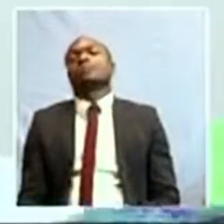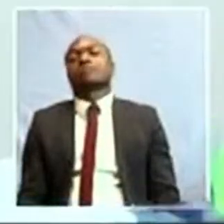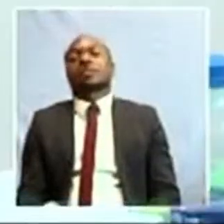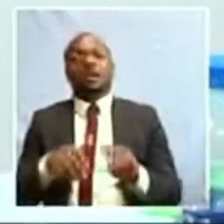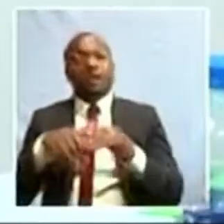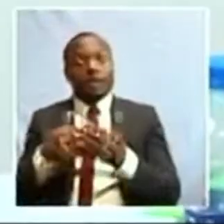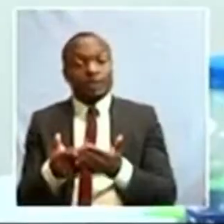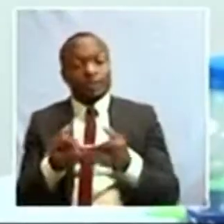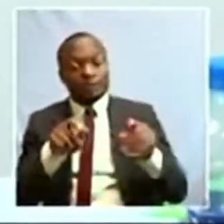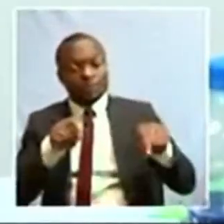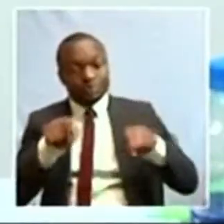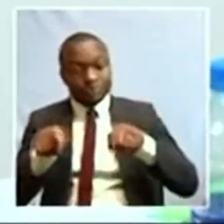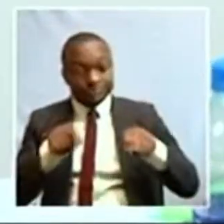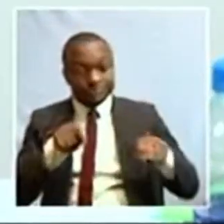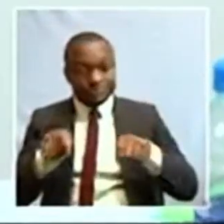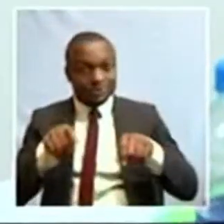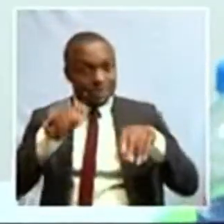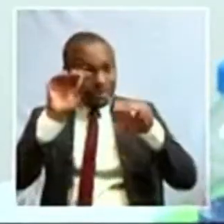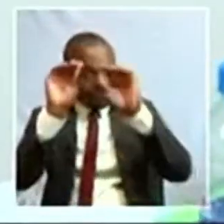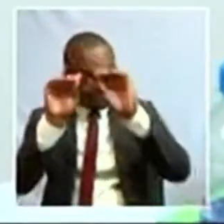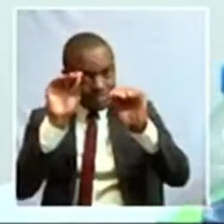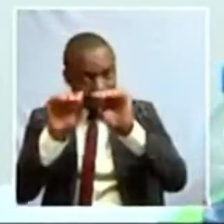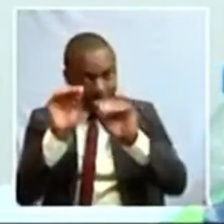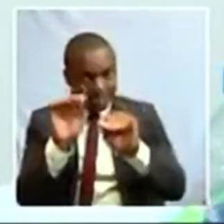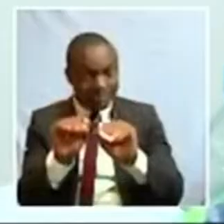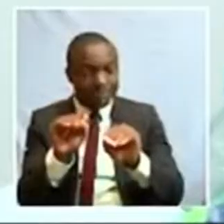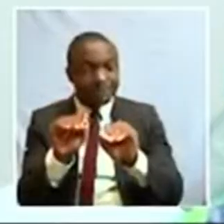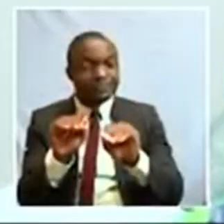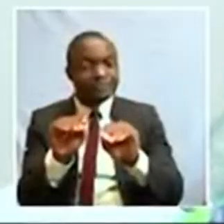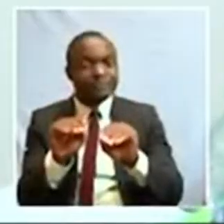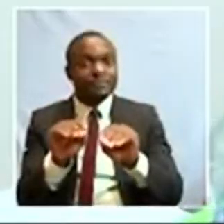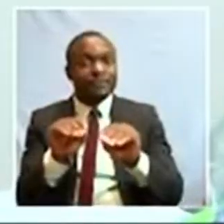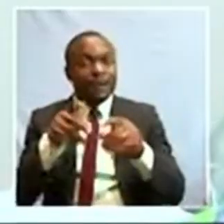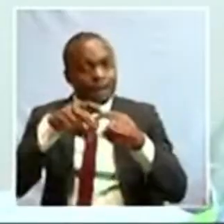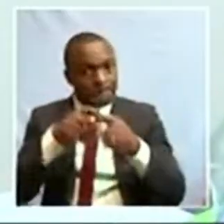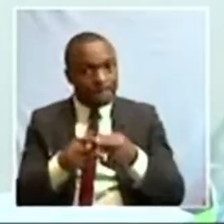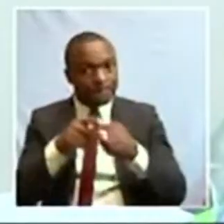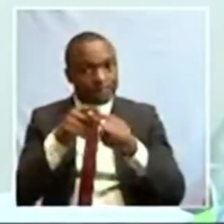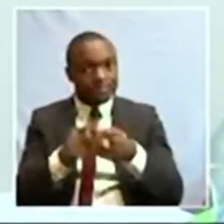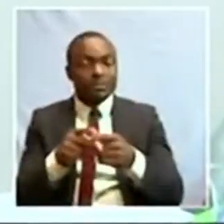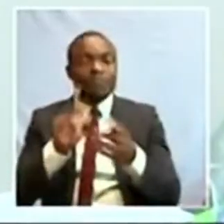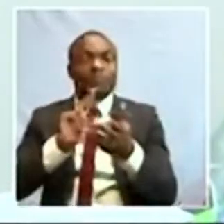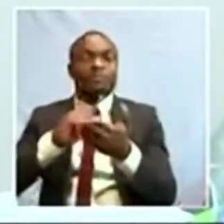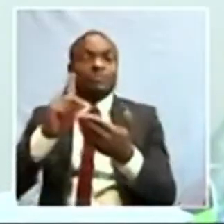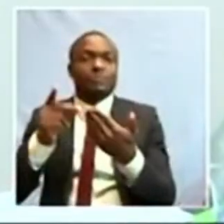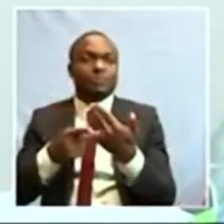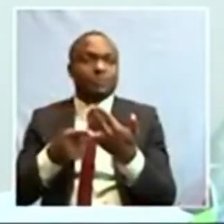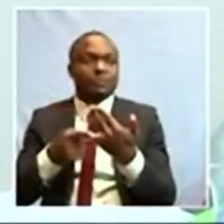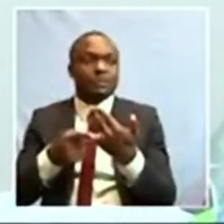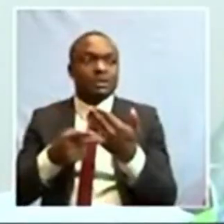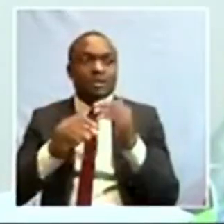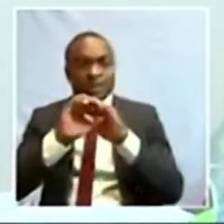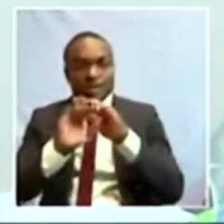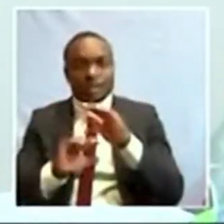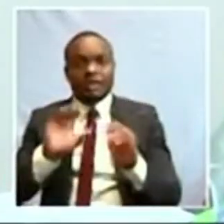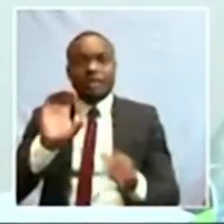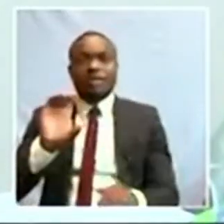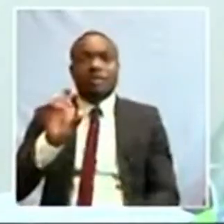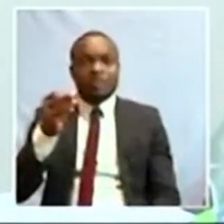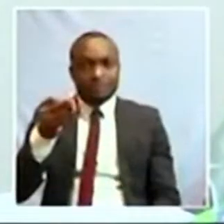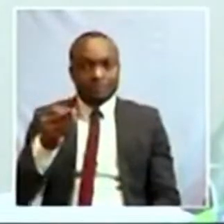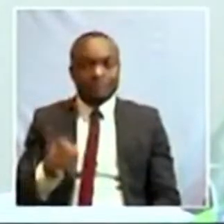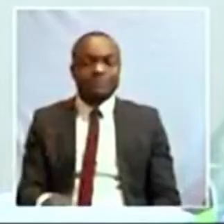we handle the rehabilitation and repairs for a program done under CDF?